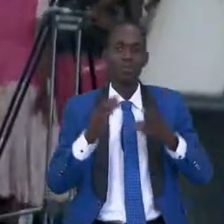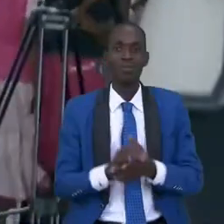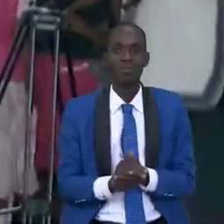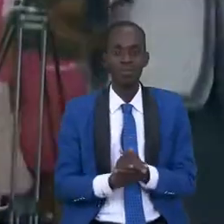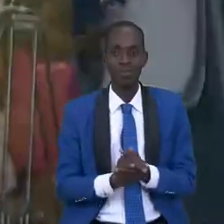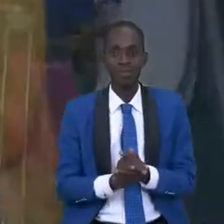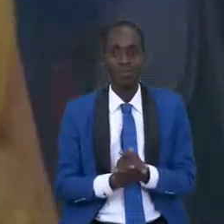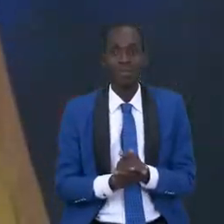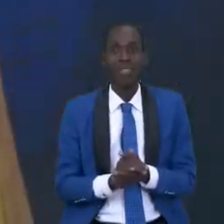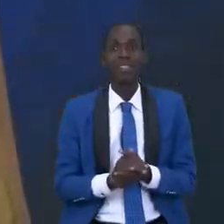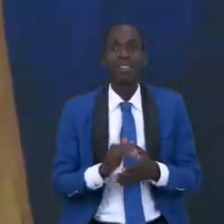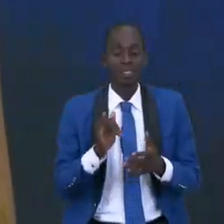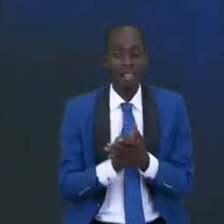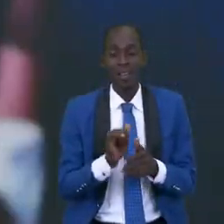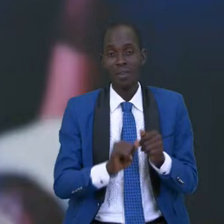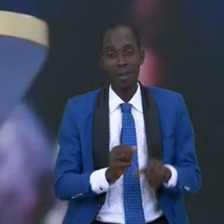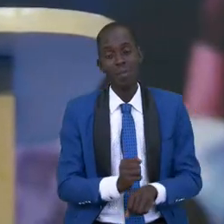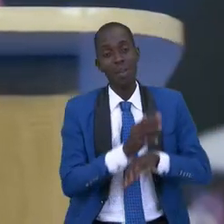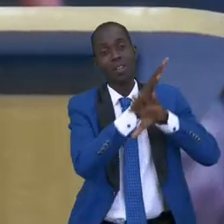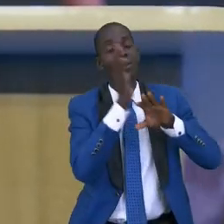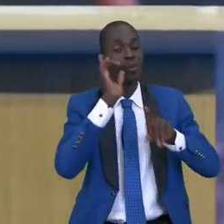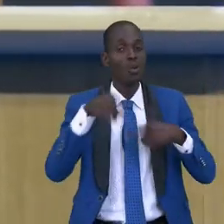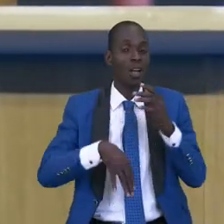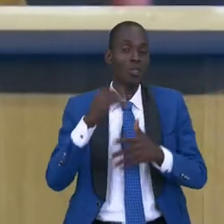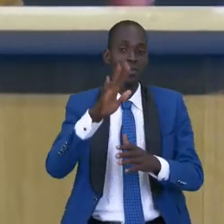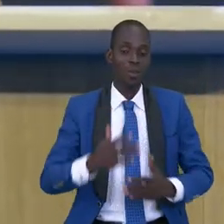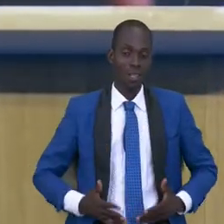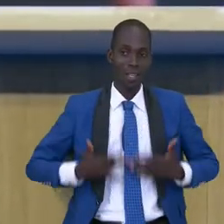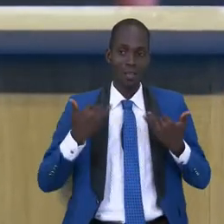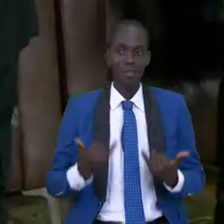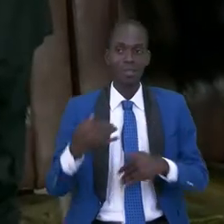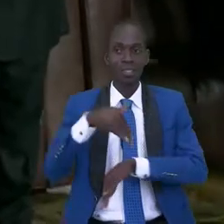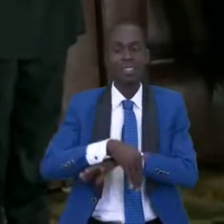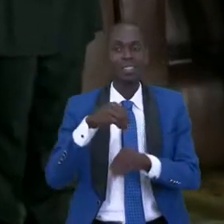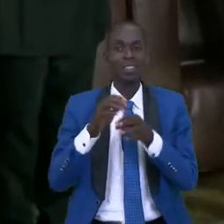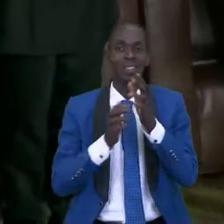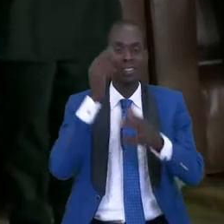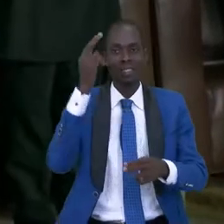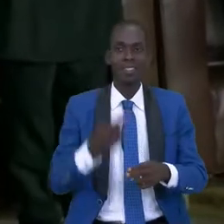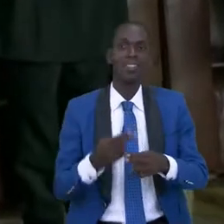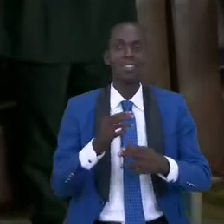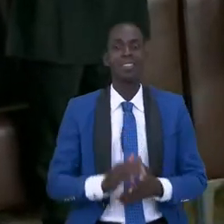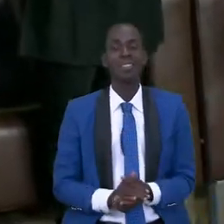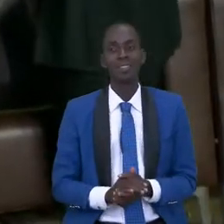Mountains will get out of your life tonight in Jesus' name.